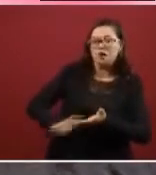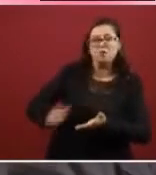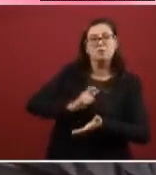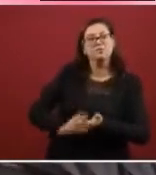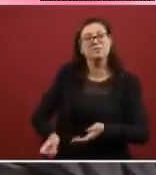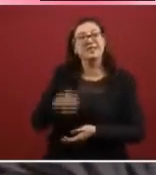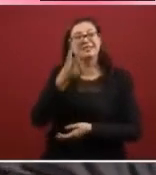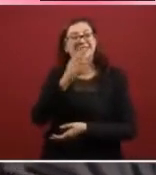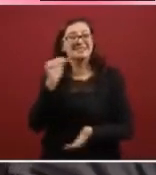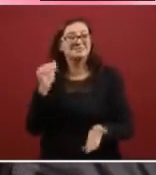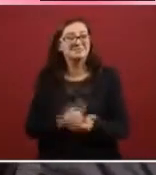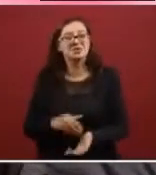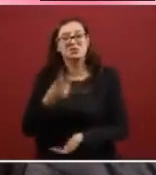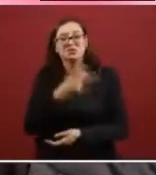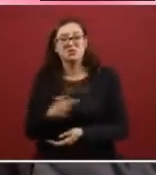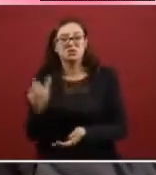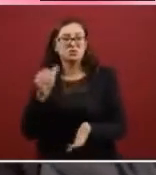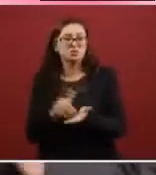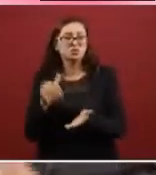$3,200 million.